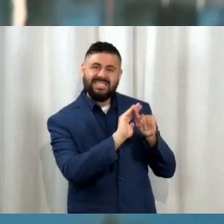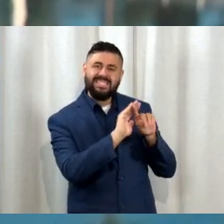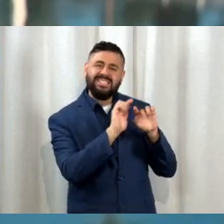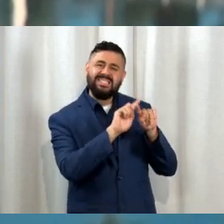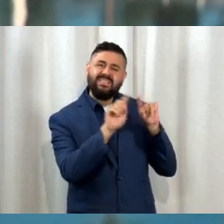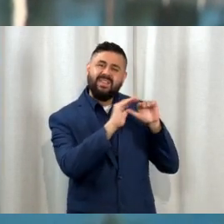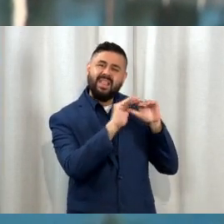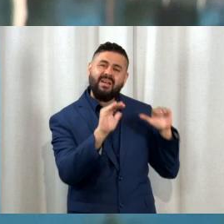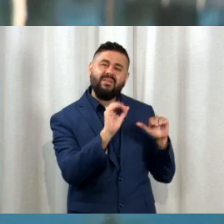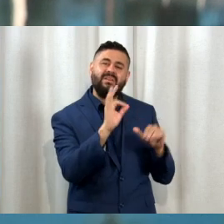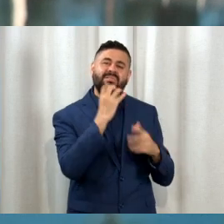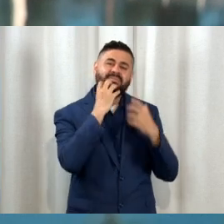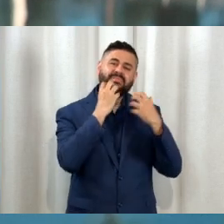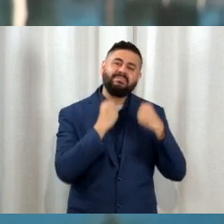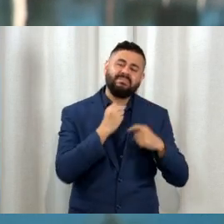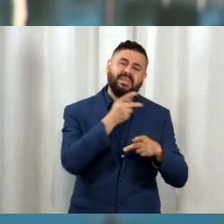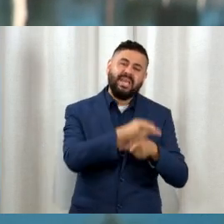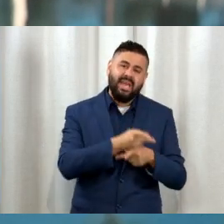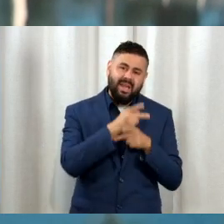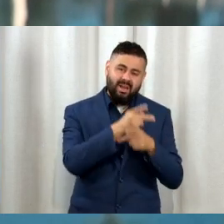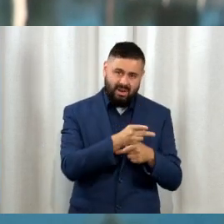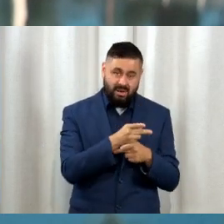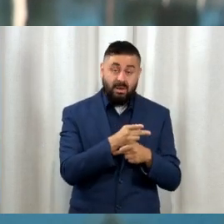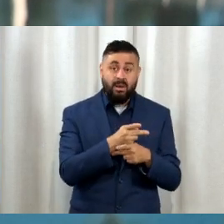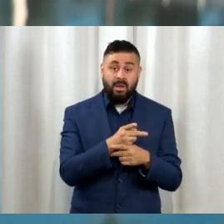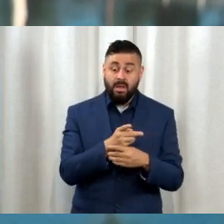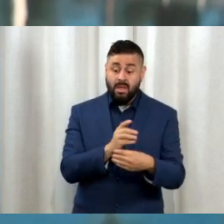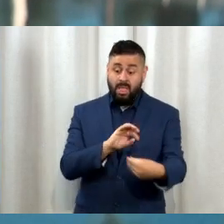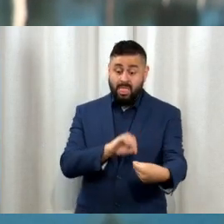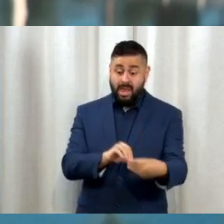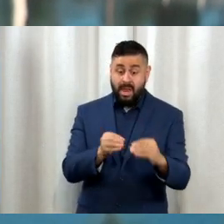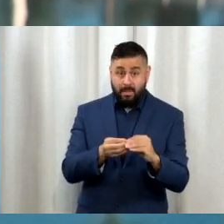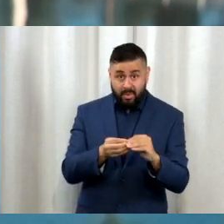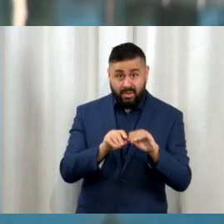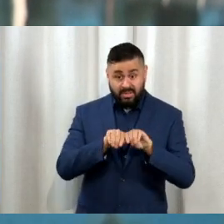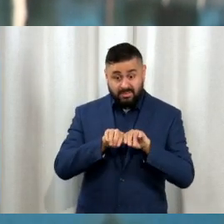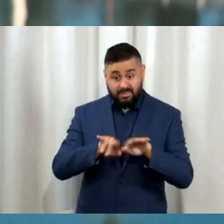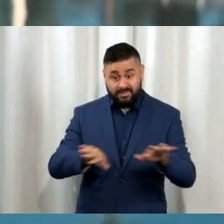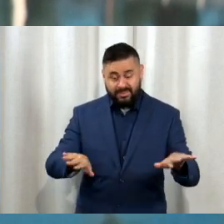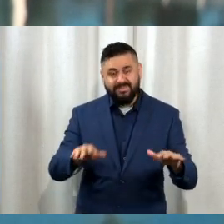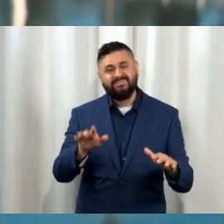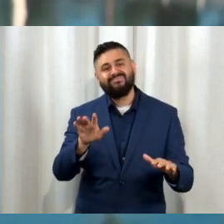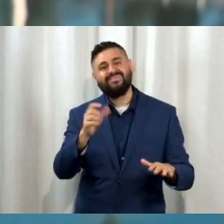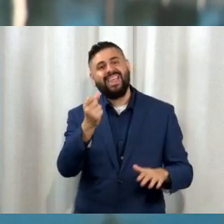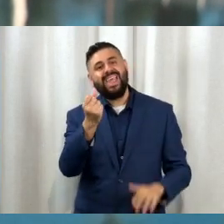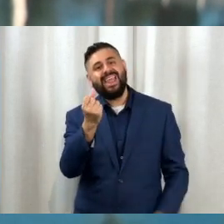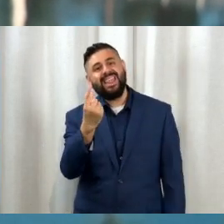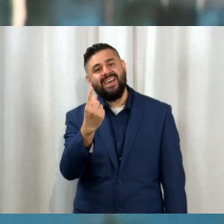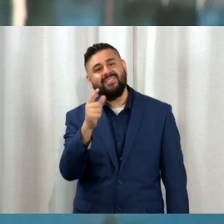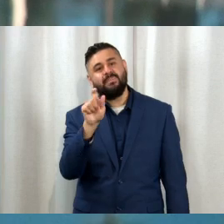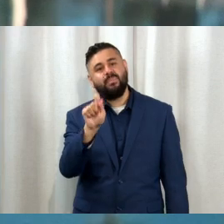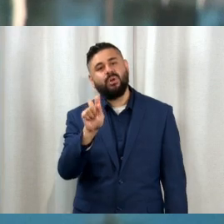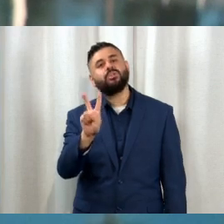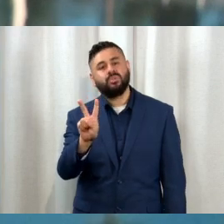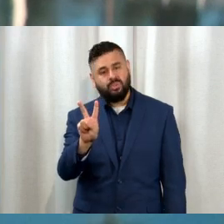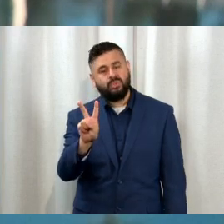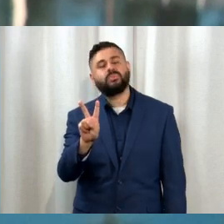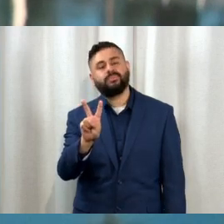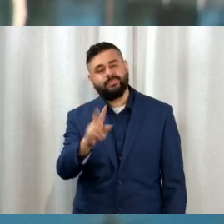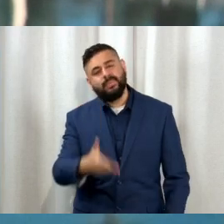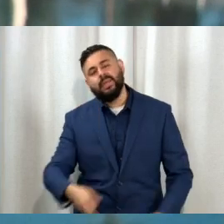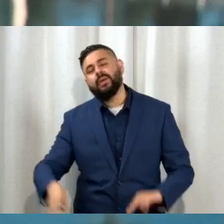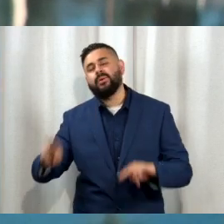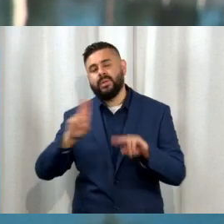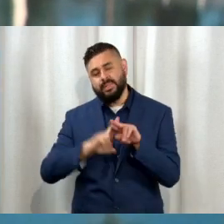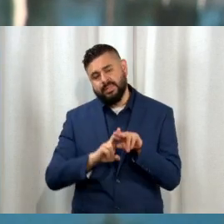California. And the numbers that have been released, there was an 11.2% increase in those continuums of care across the